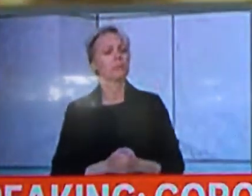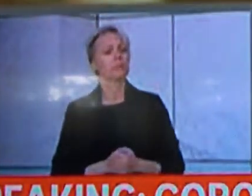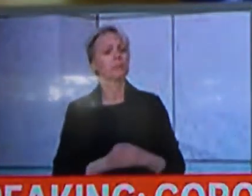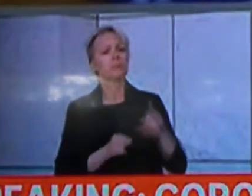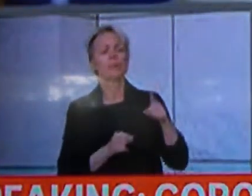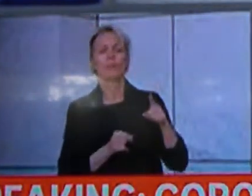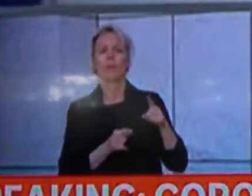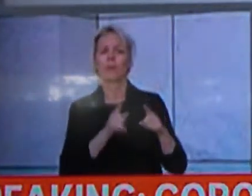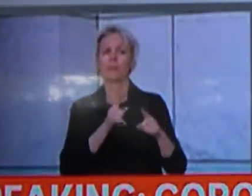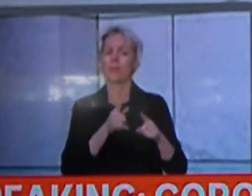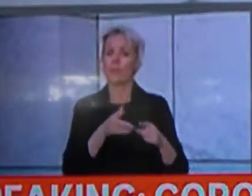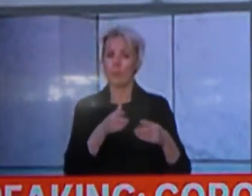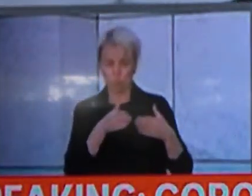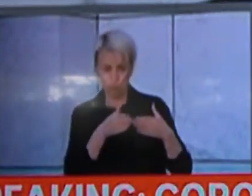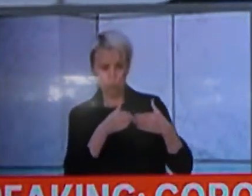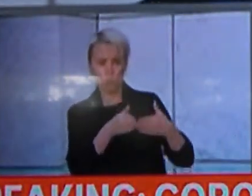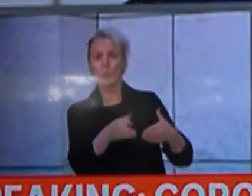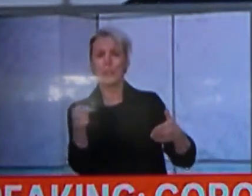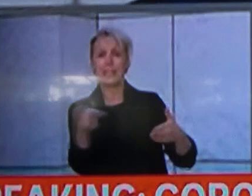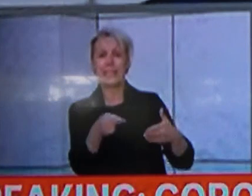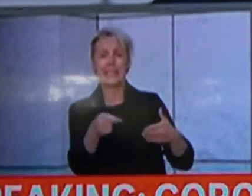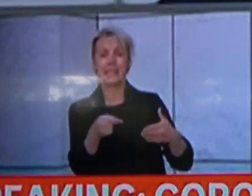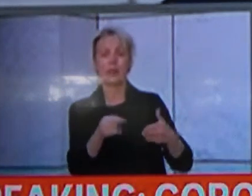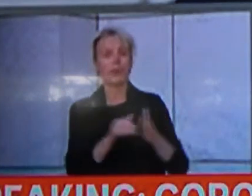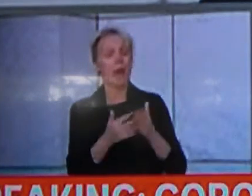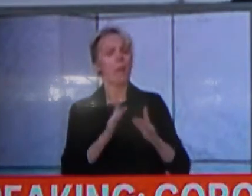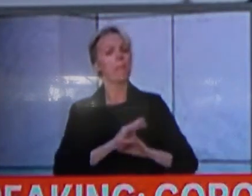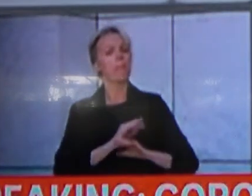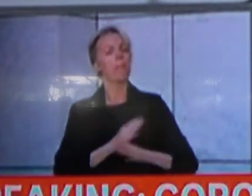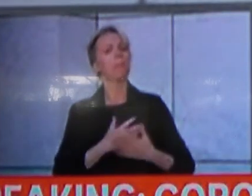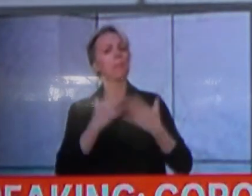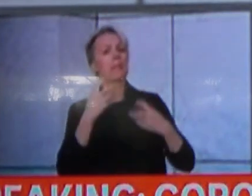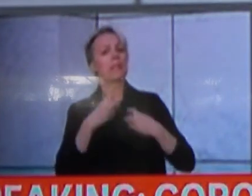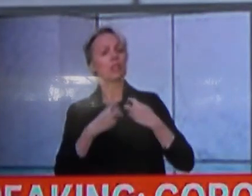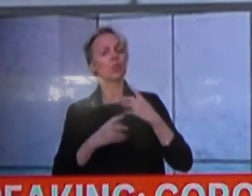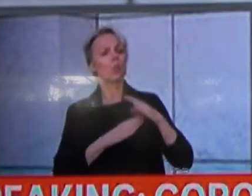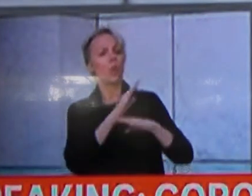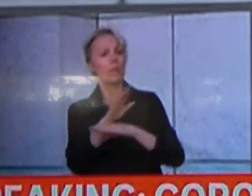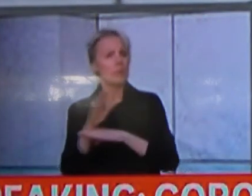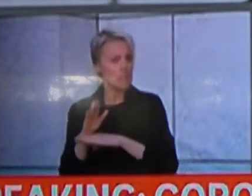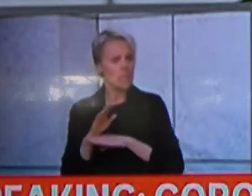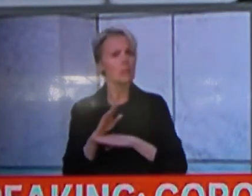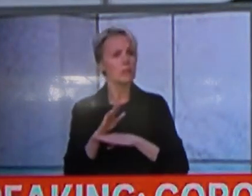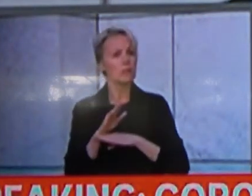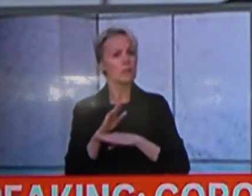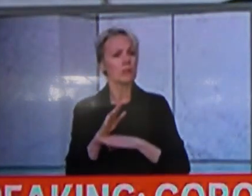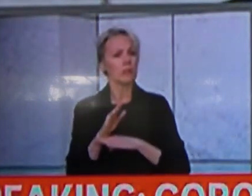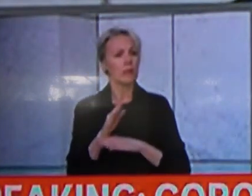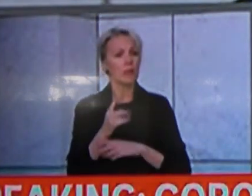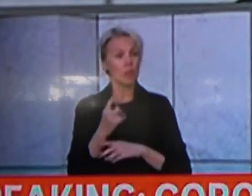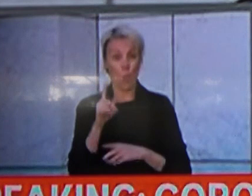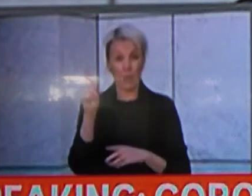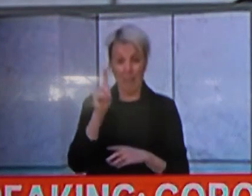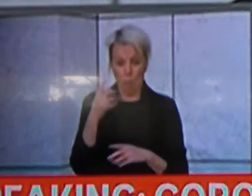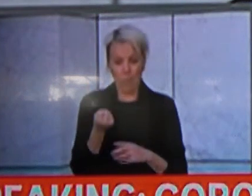cruise ships is one that is having international implications. For example, the Norwegian Jewel has 282 Australians currently trapped on it.